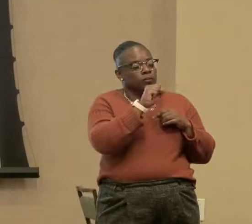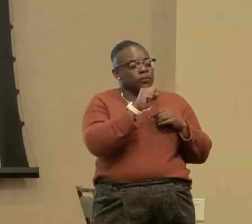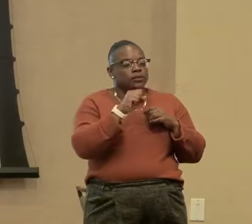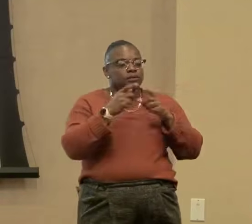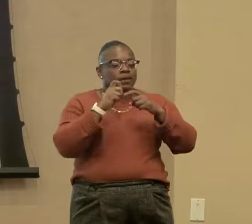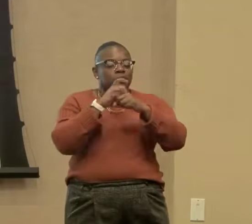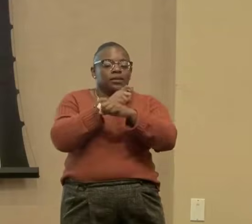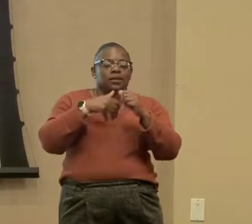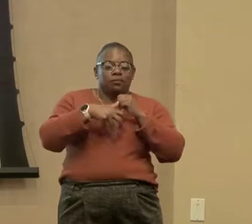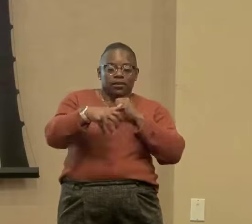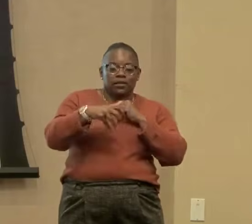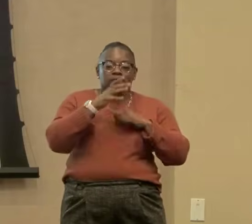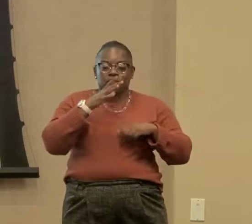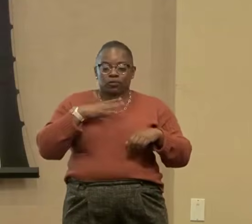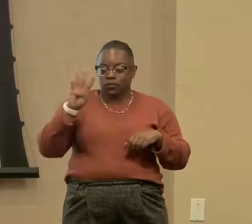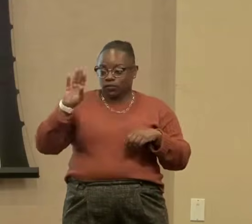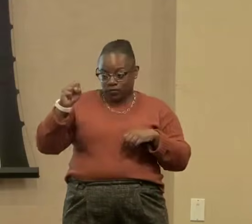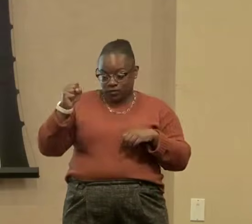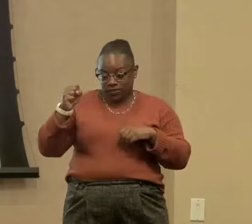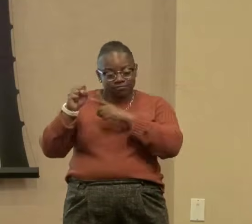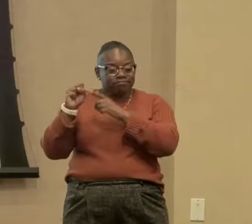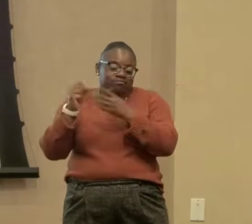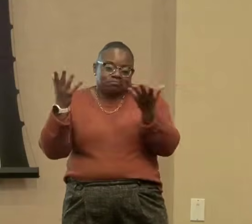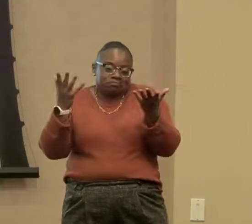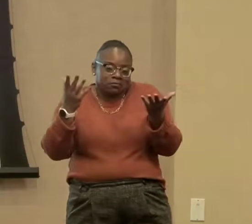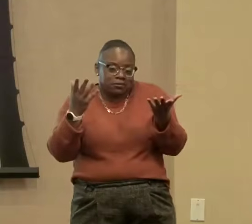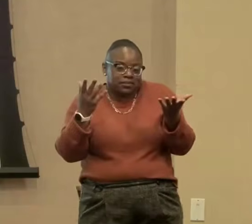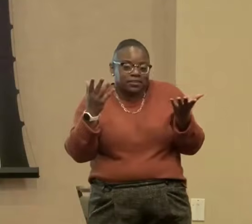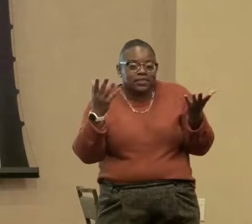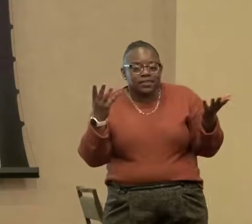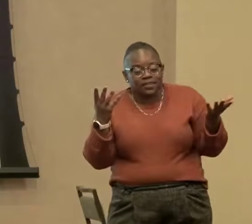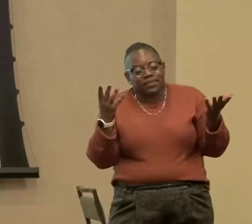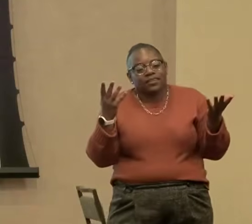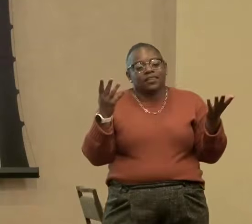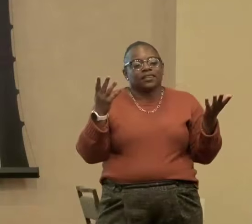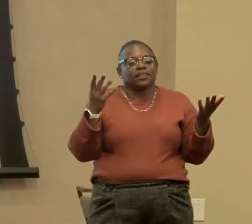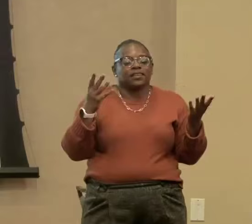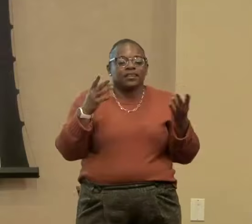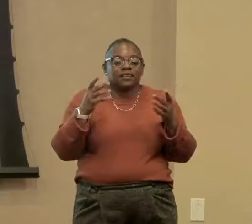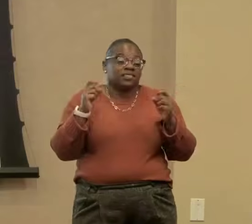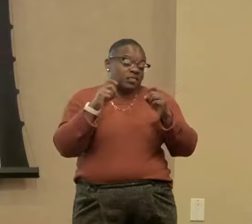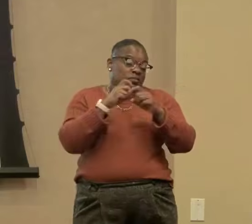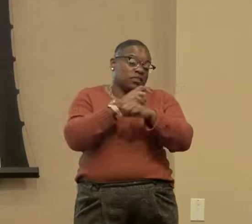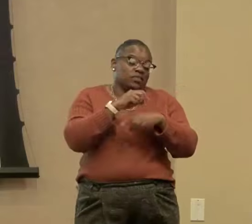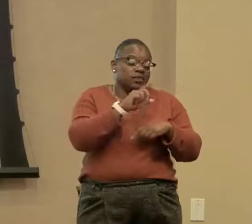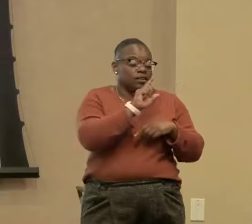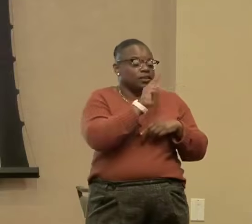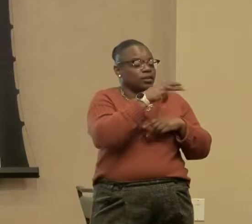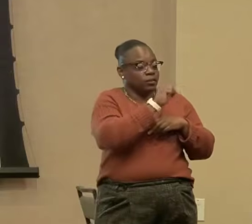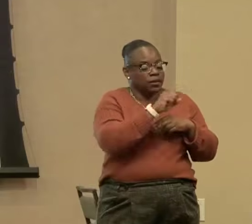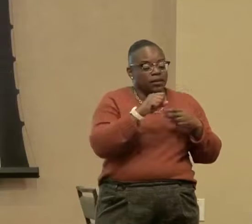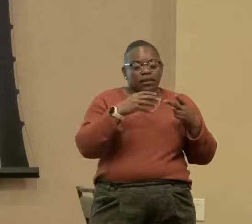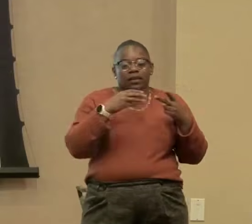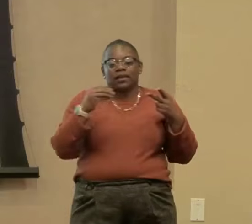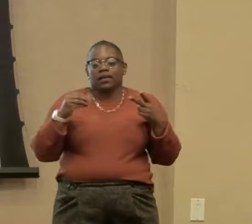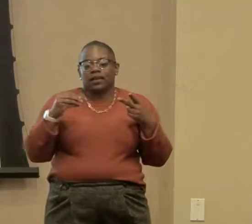mid-40s? Yes, I mean, just being in mid-40s complicates. Now you just unfortunately kind of have two complications, the lupus and being